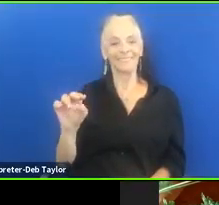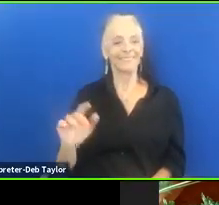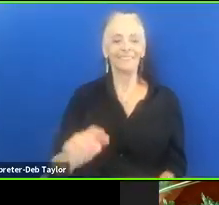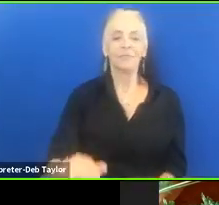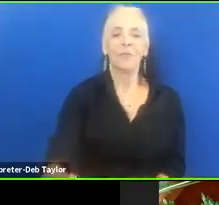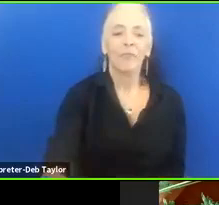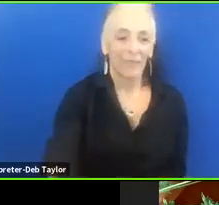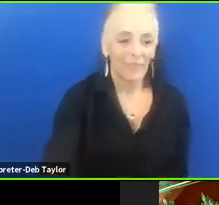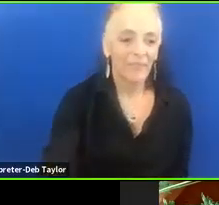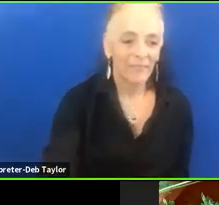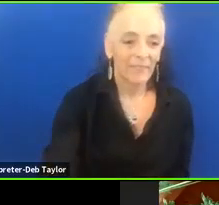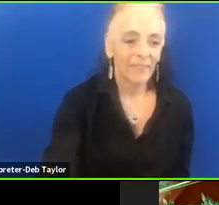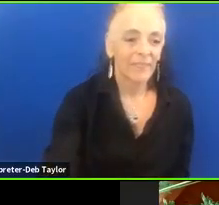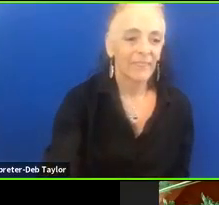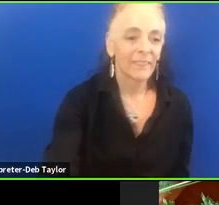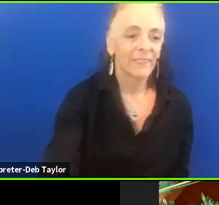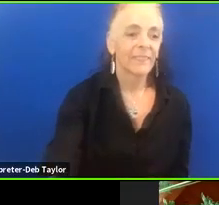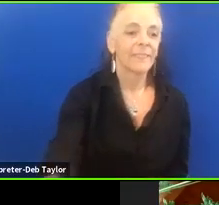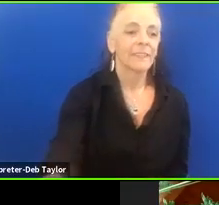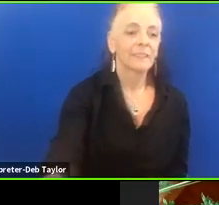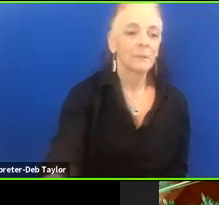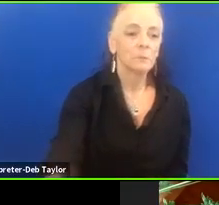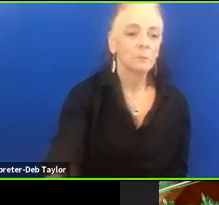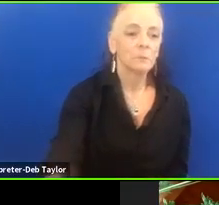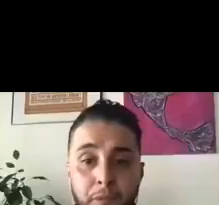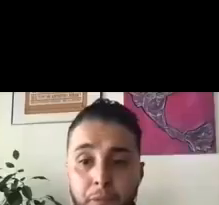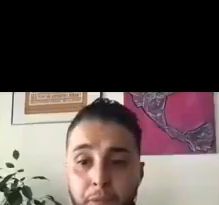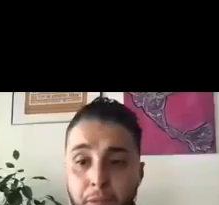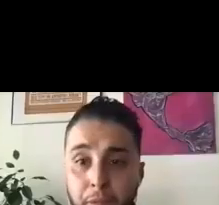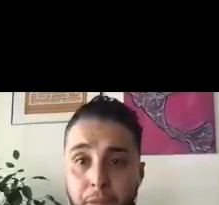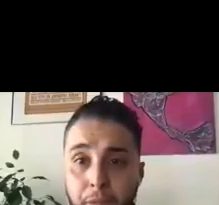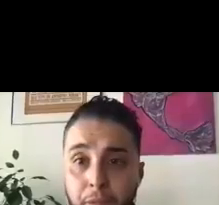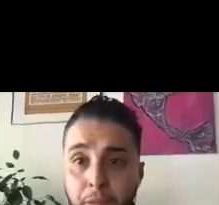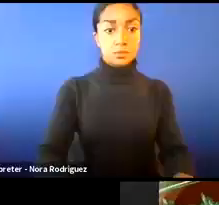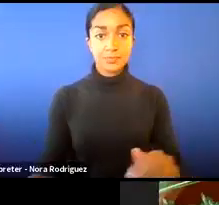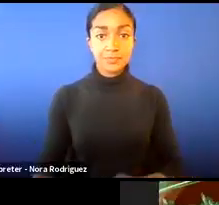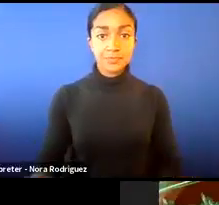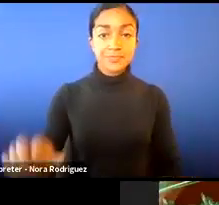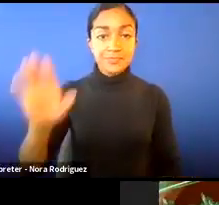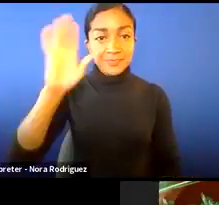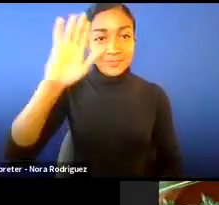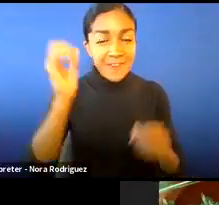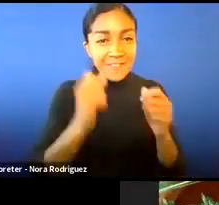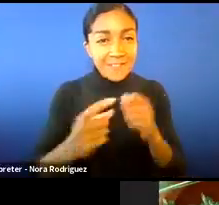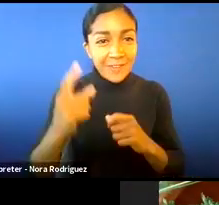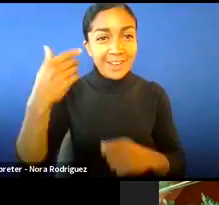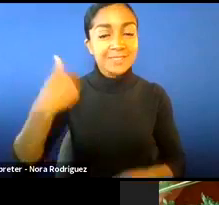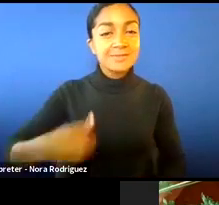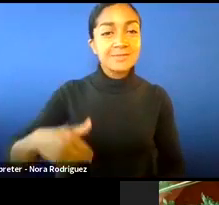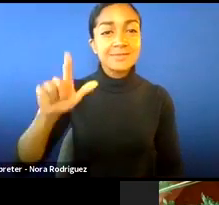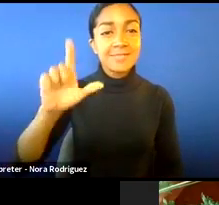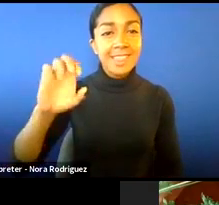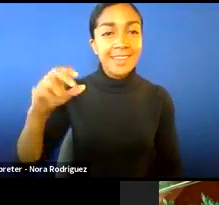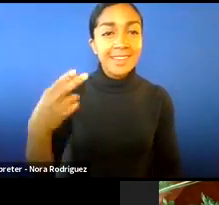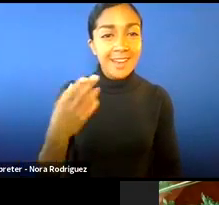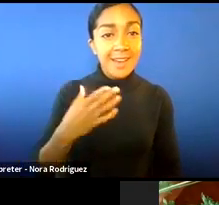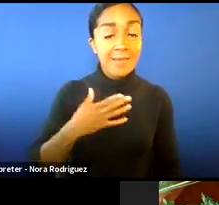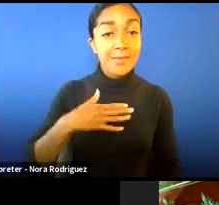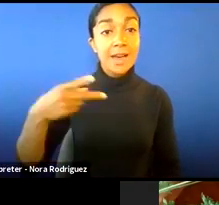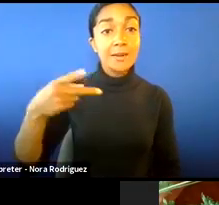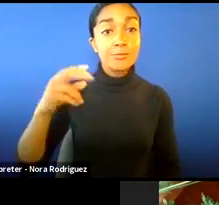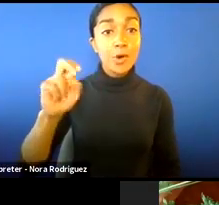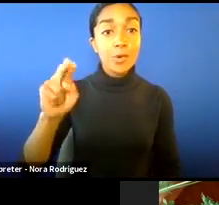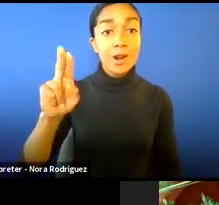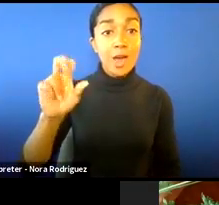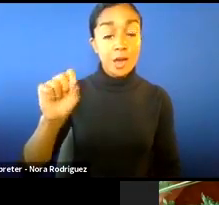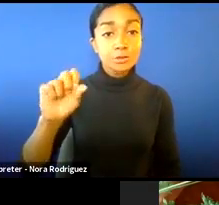Greetings, everyone. My name is Leah. My pronouns are she, Lee, he, and ya. And